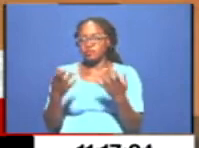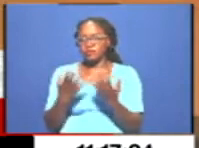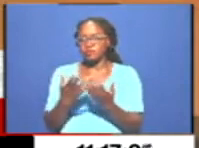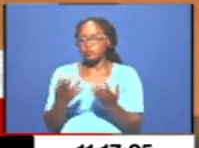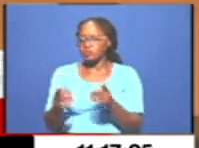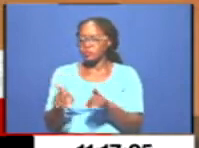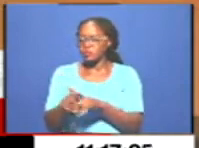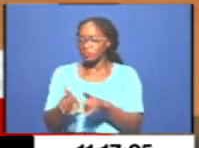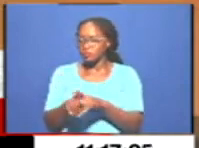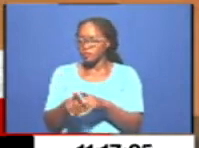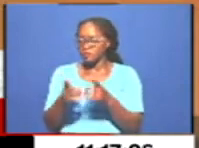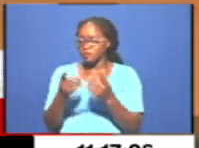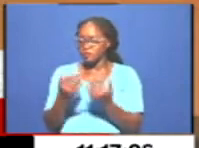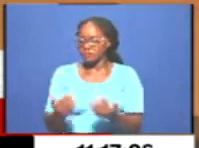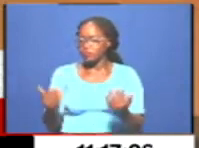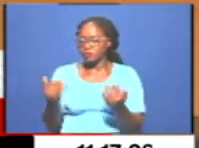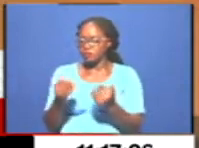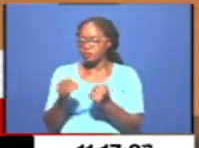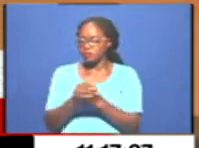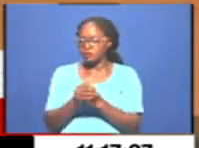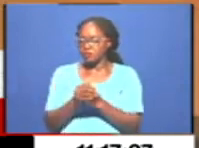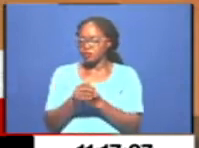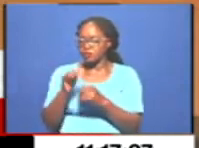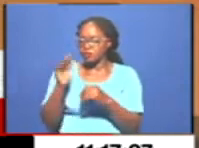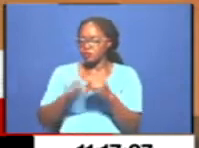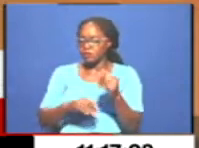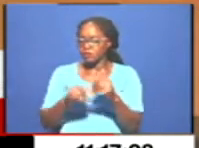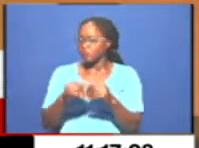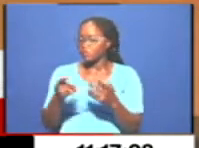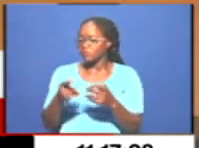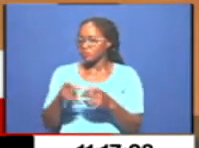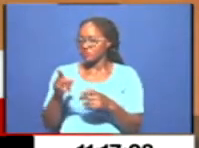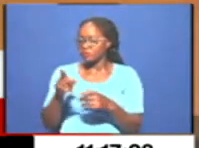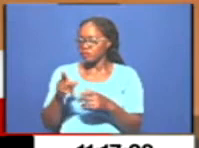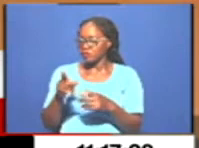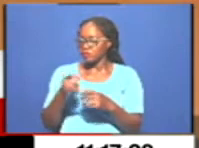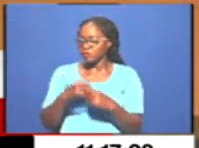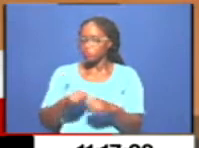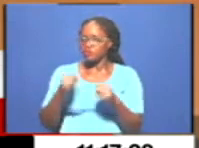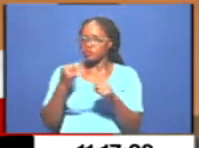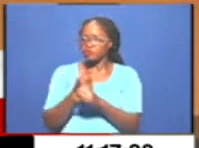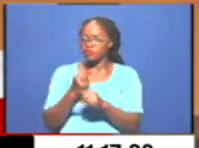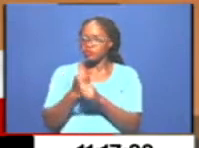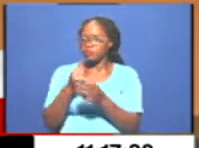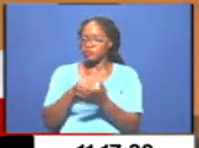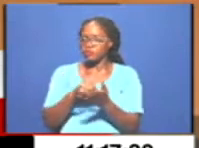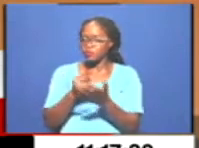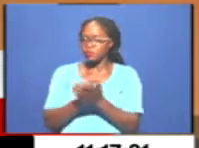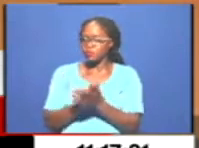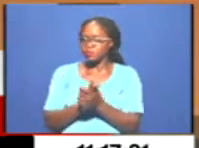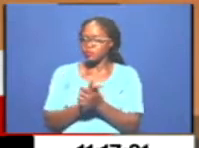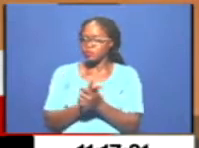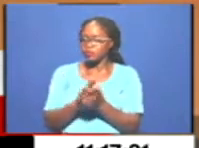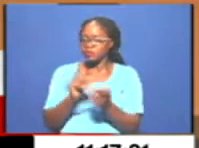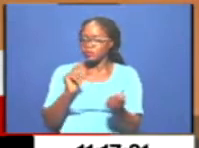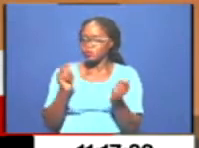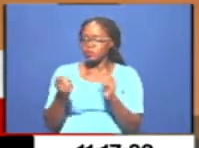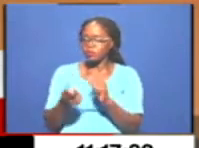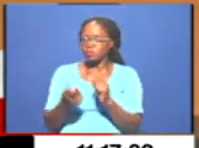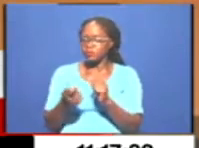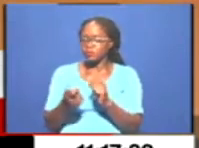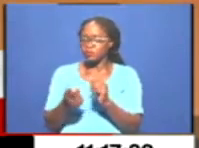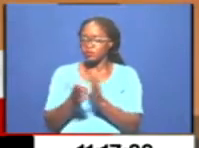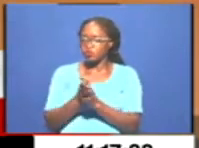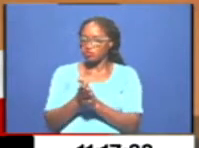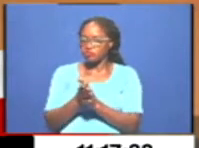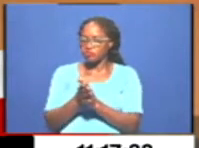at a much lower cost than if each federation was able to do it. But more importantly, we are saying if we are going to transform the performance